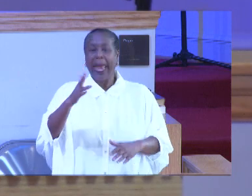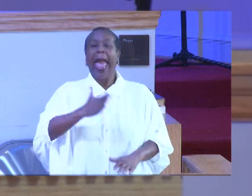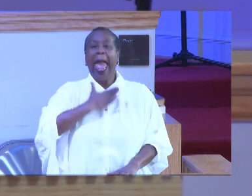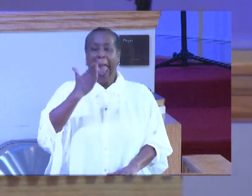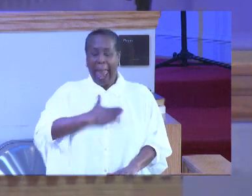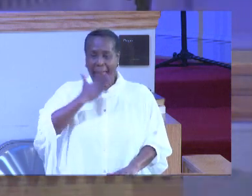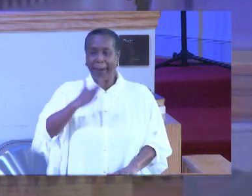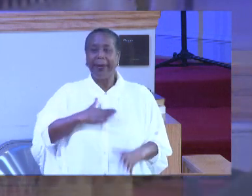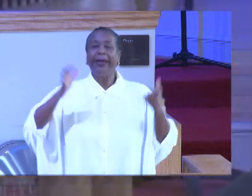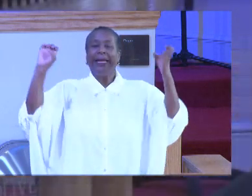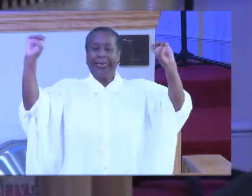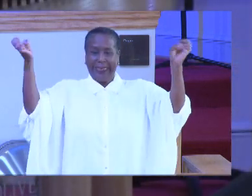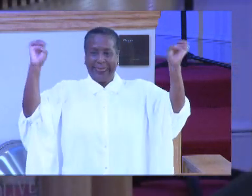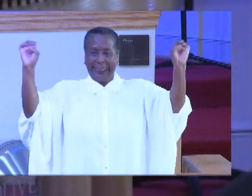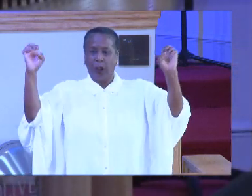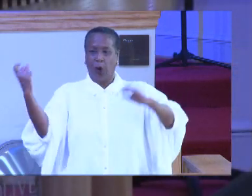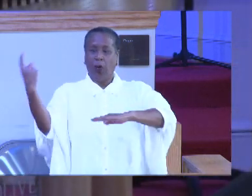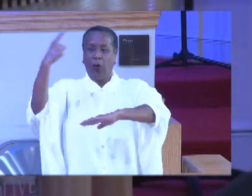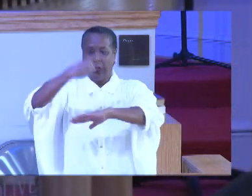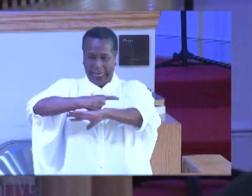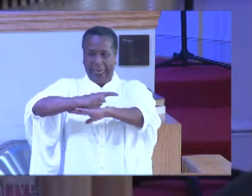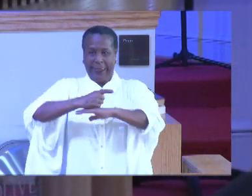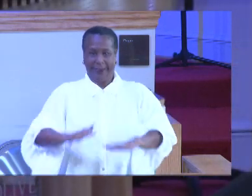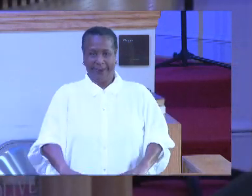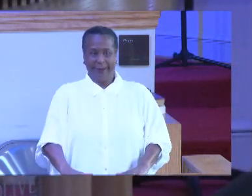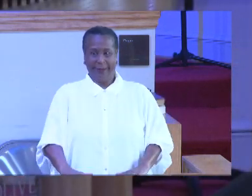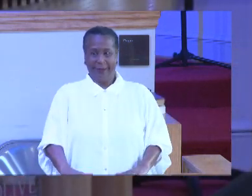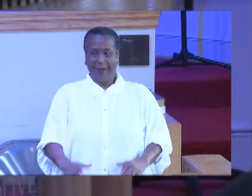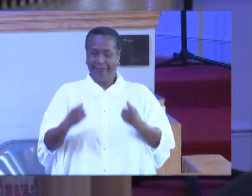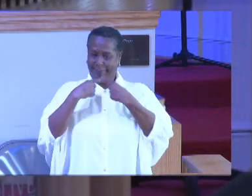Happy Easter Day.